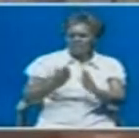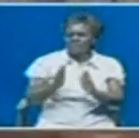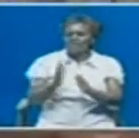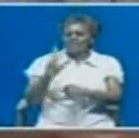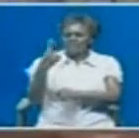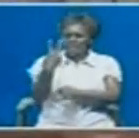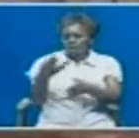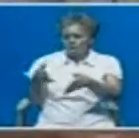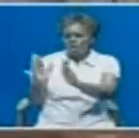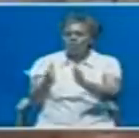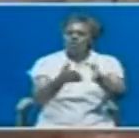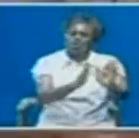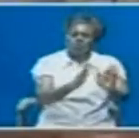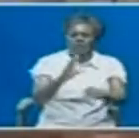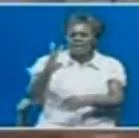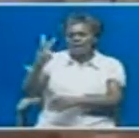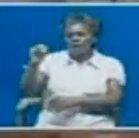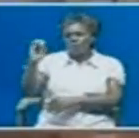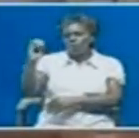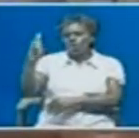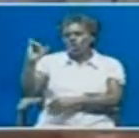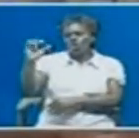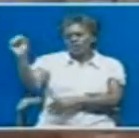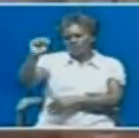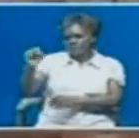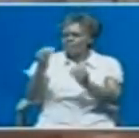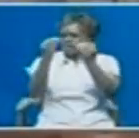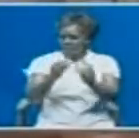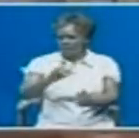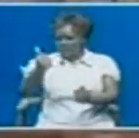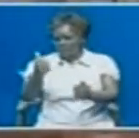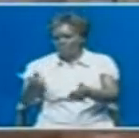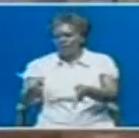second chances. Maurice Odumbe deserves